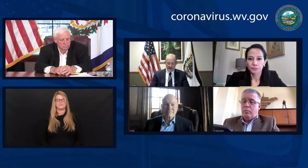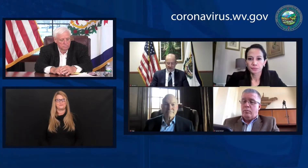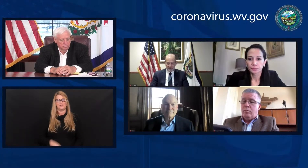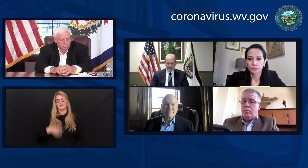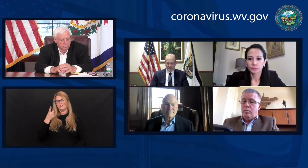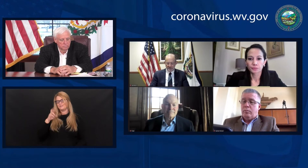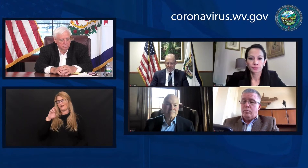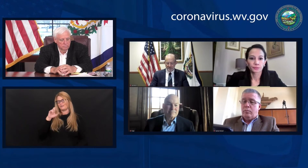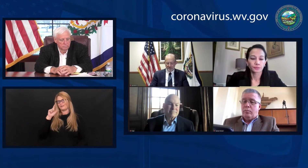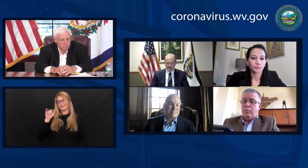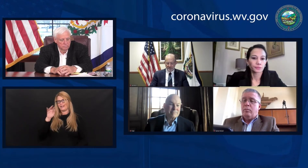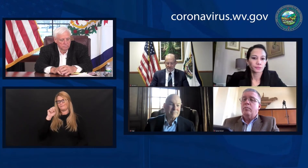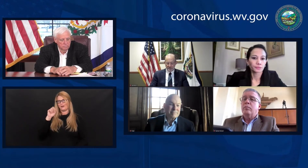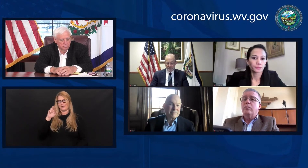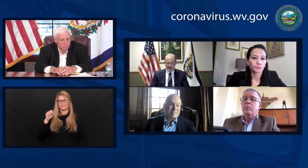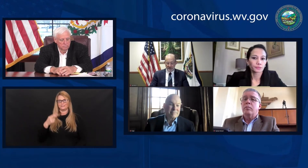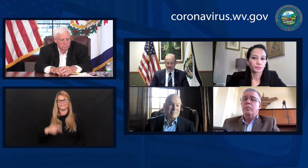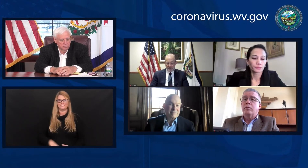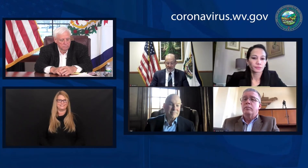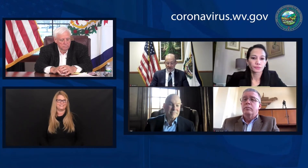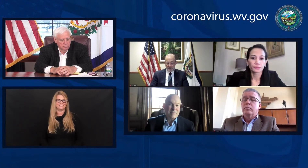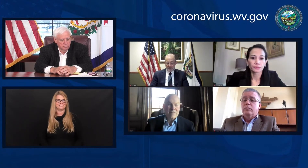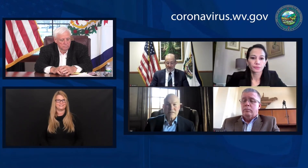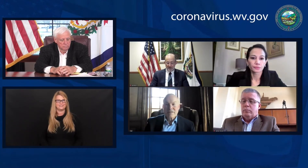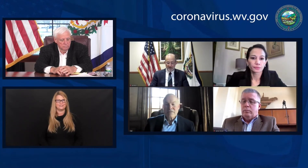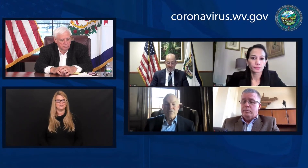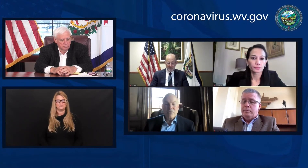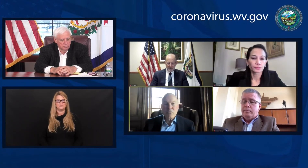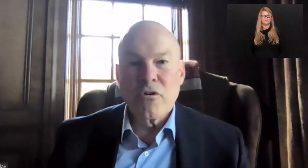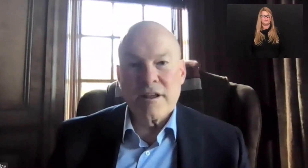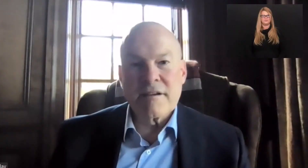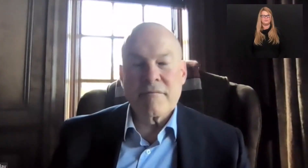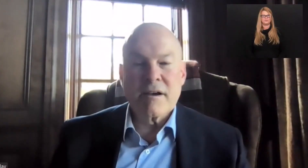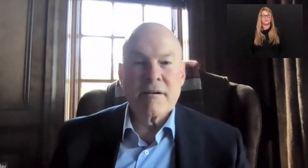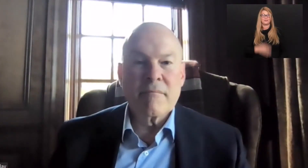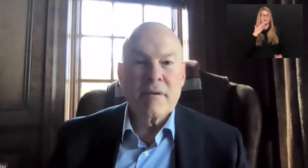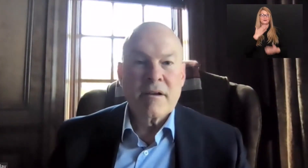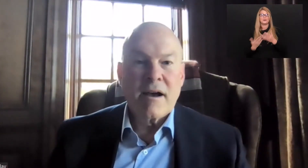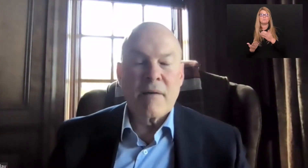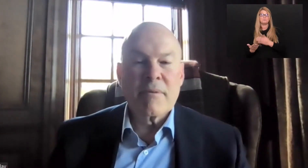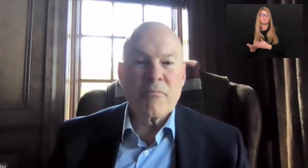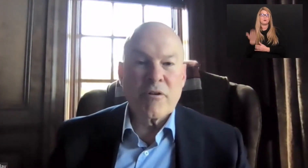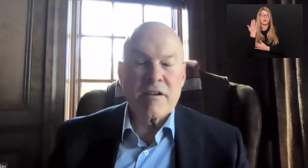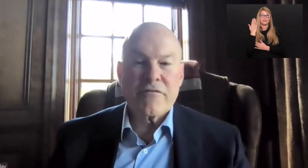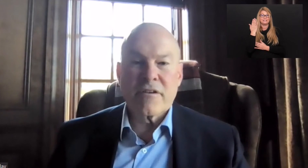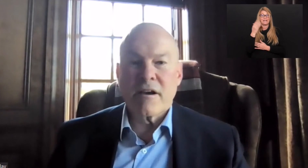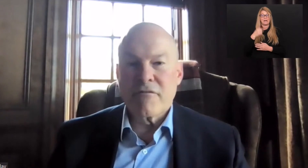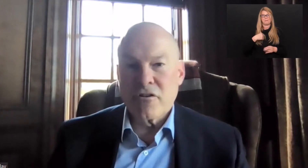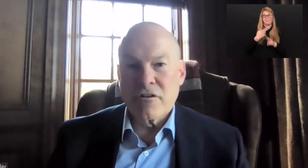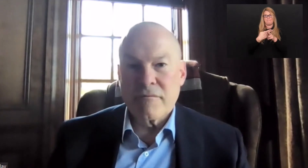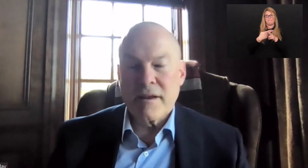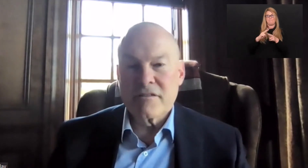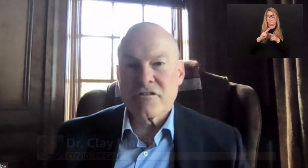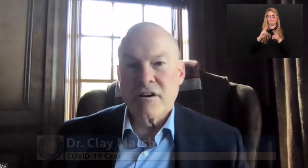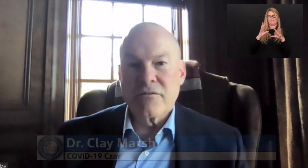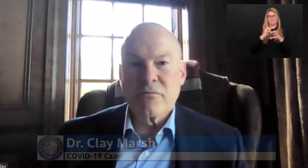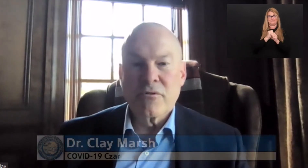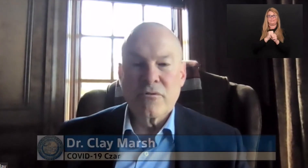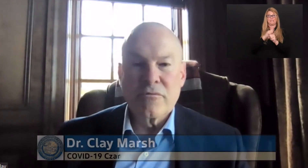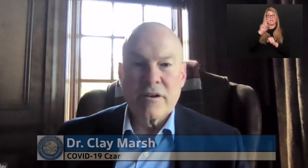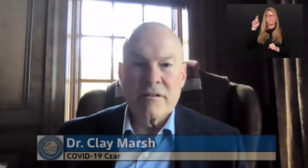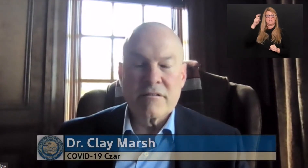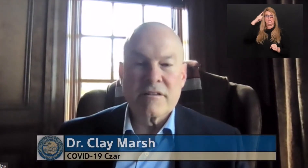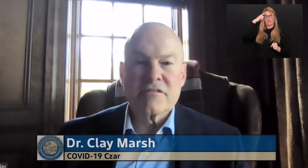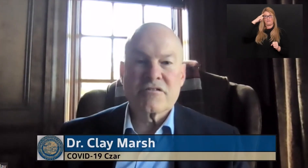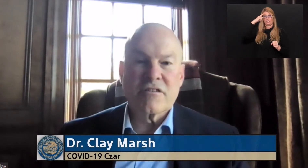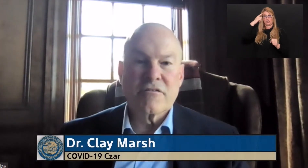to Dr. Clay Marsh, our coronavirus czar. Well, good morning. I'll be brief. The governor has gone